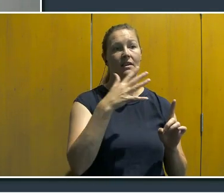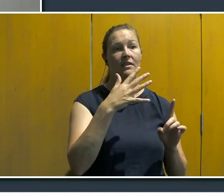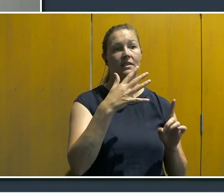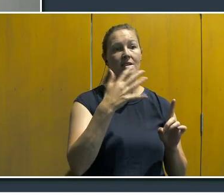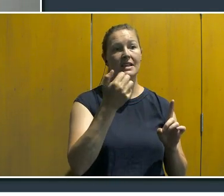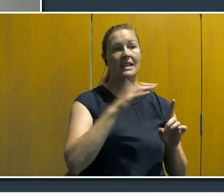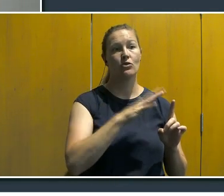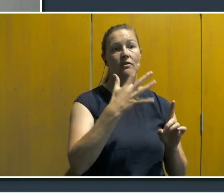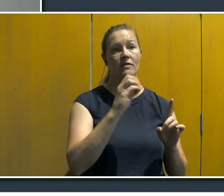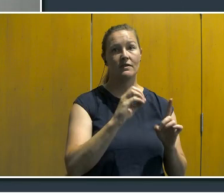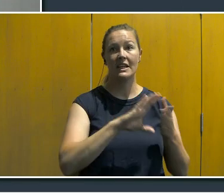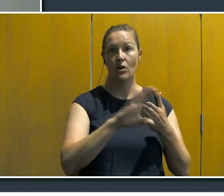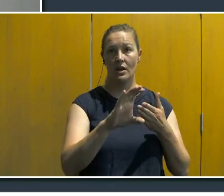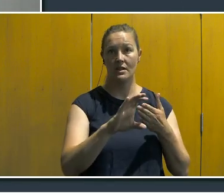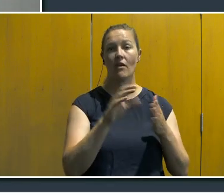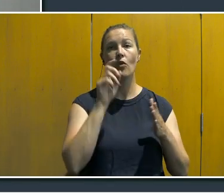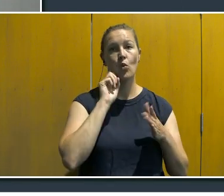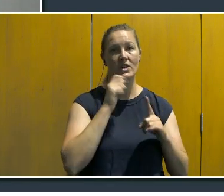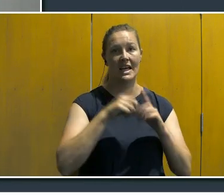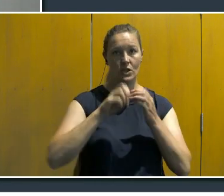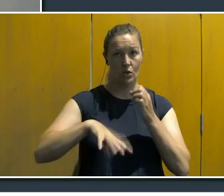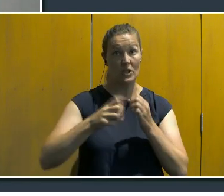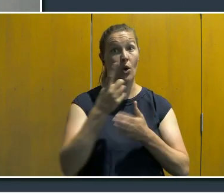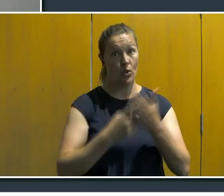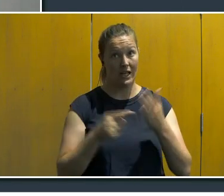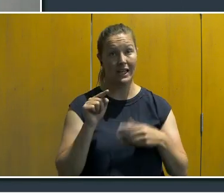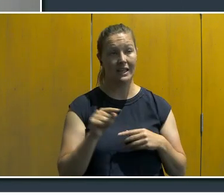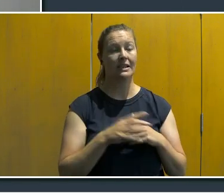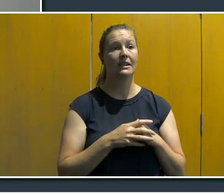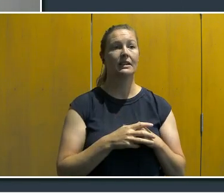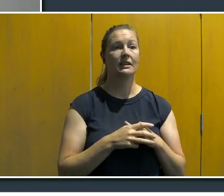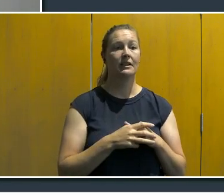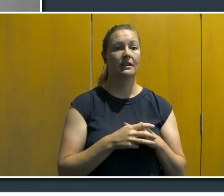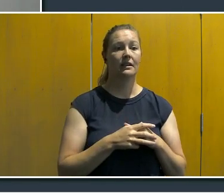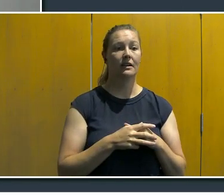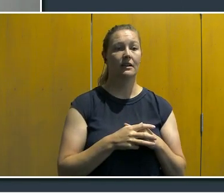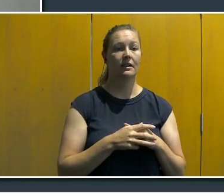$1,650. That's for water and sewage alone.